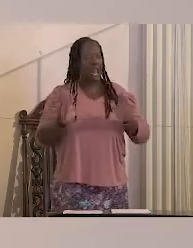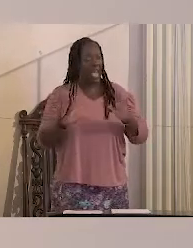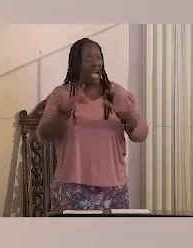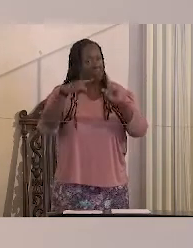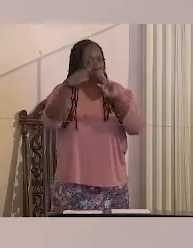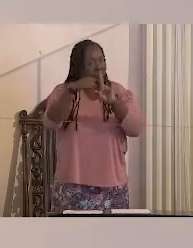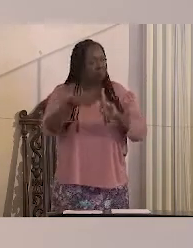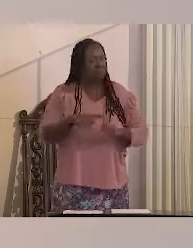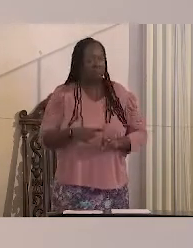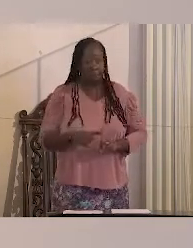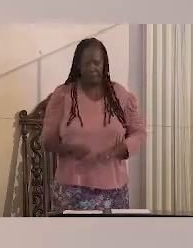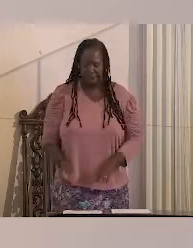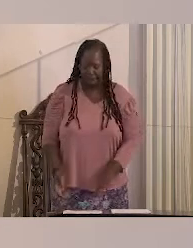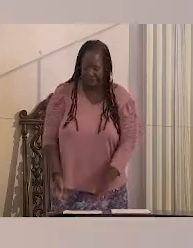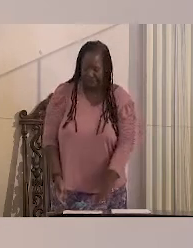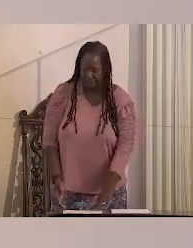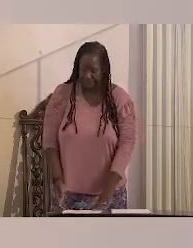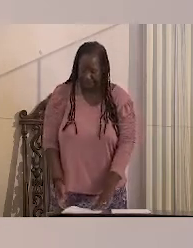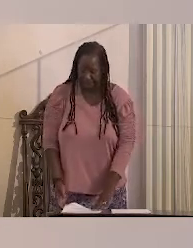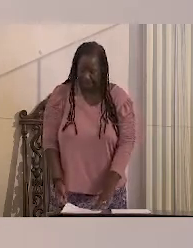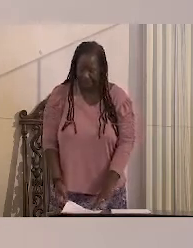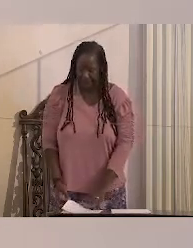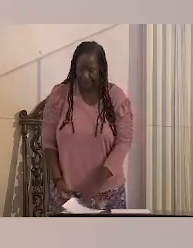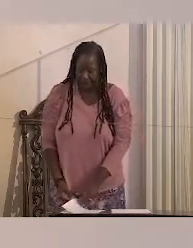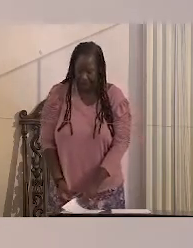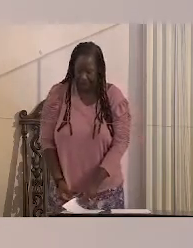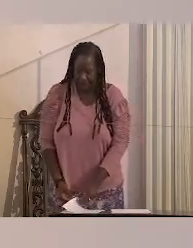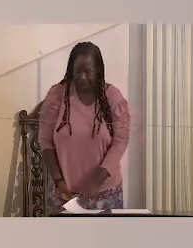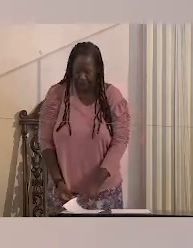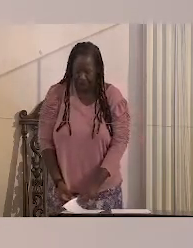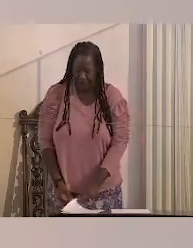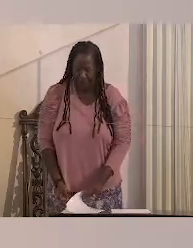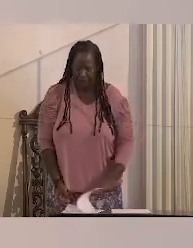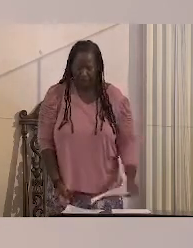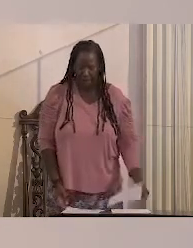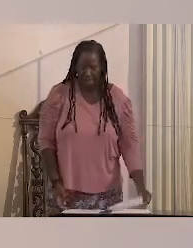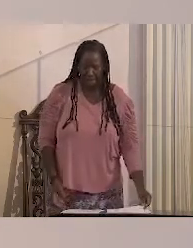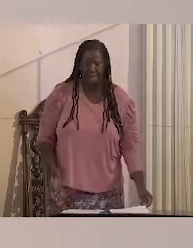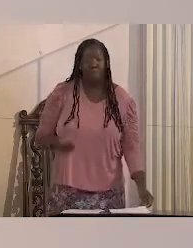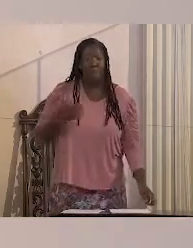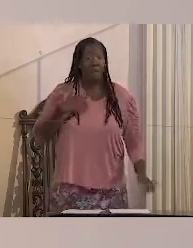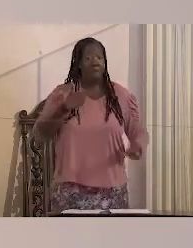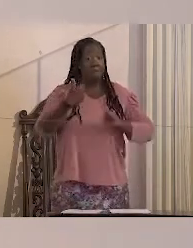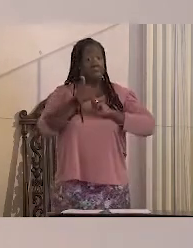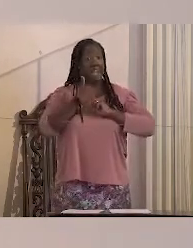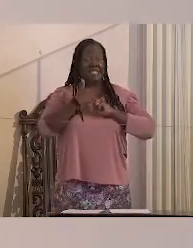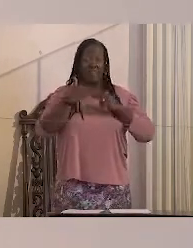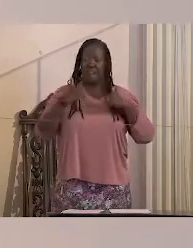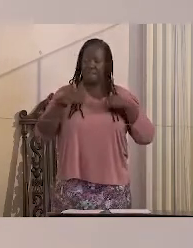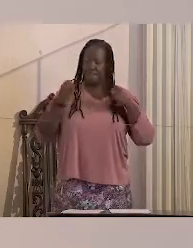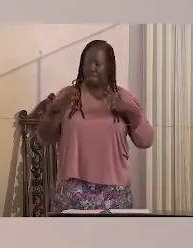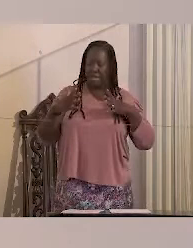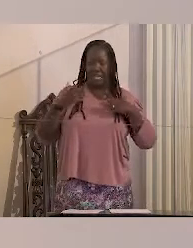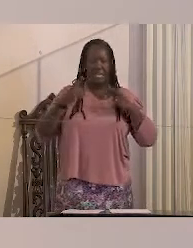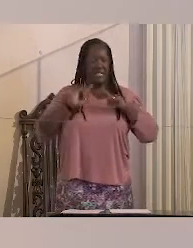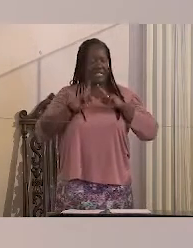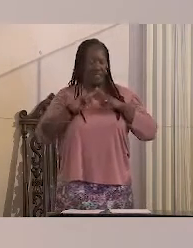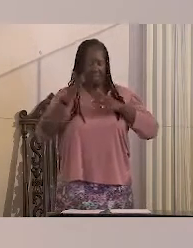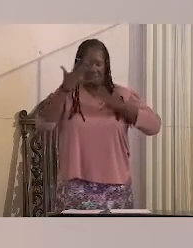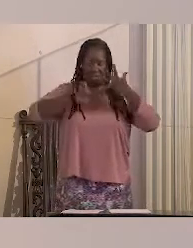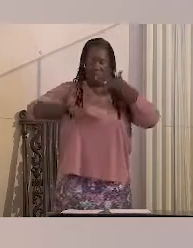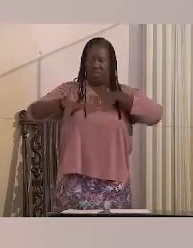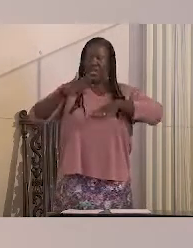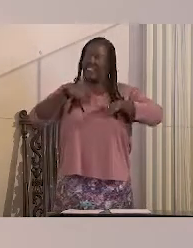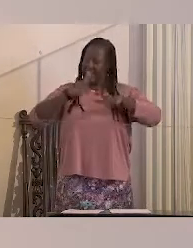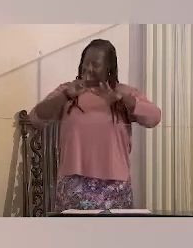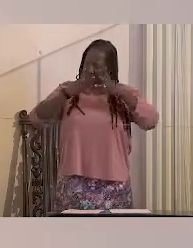There are layers of myself I need to shed now, and rest is the only way to